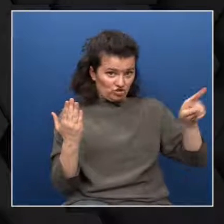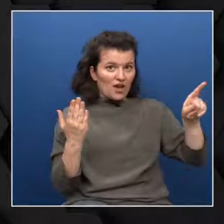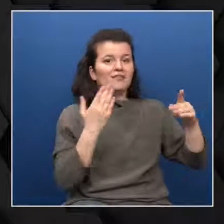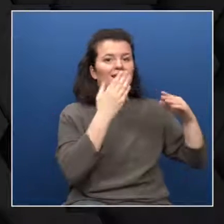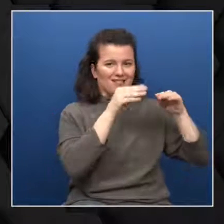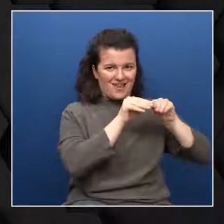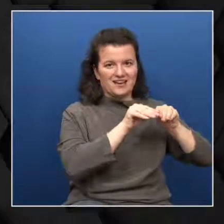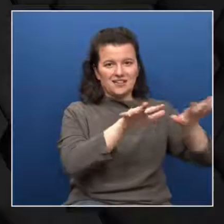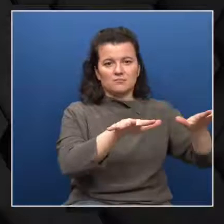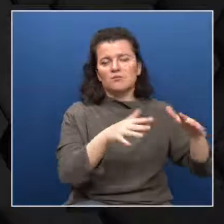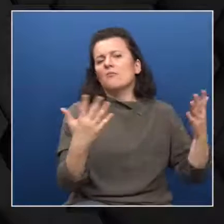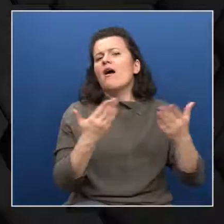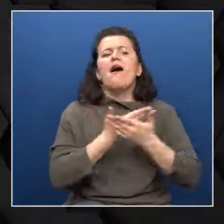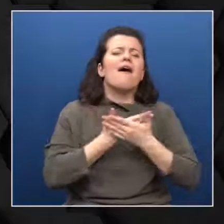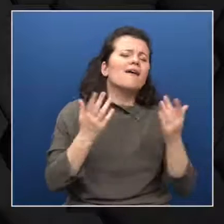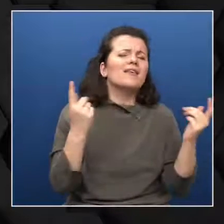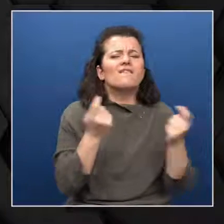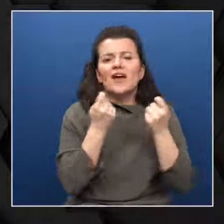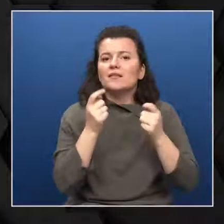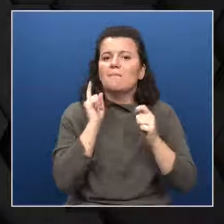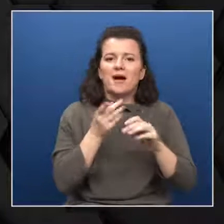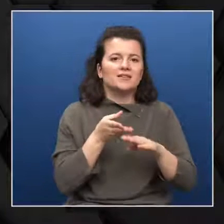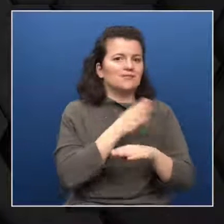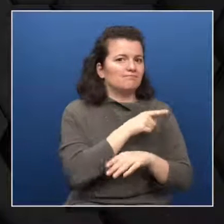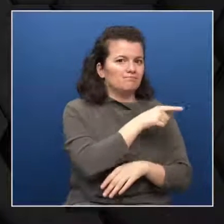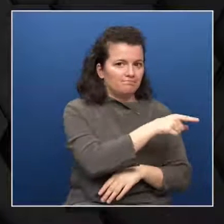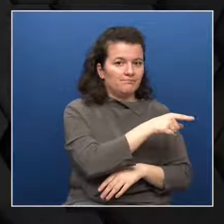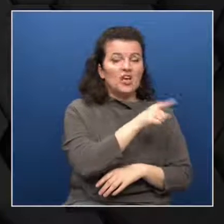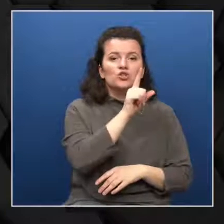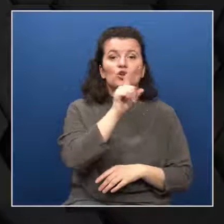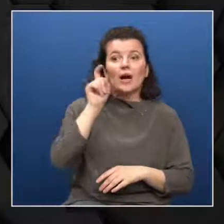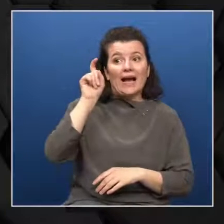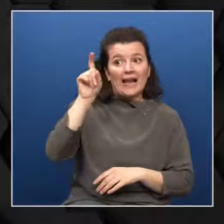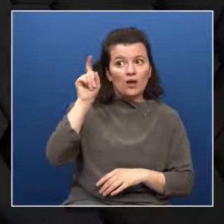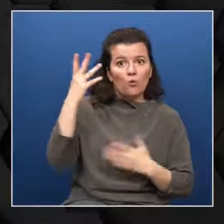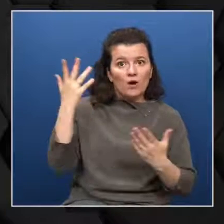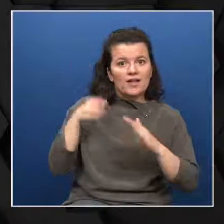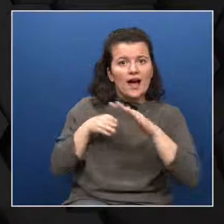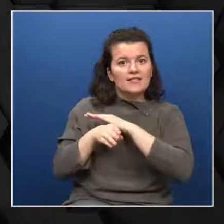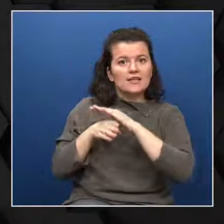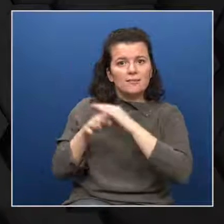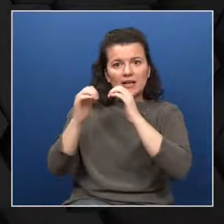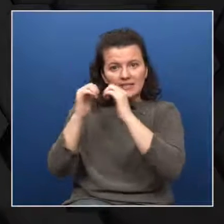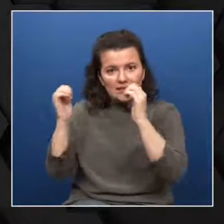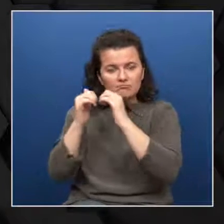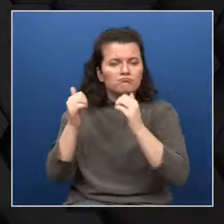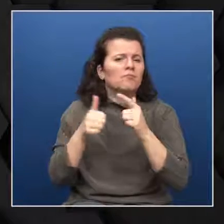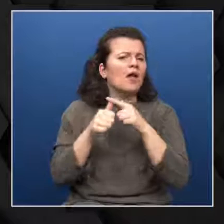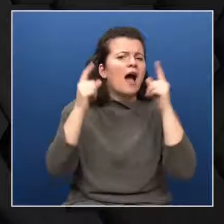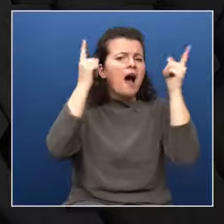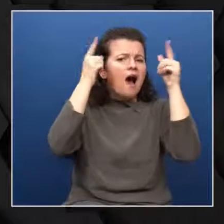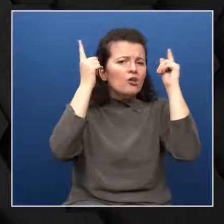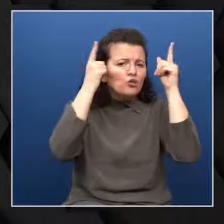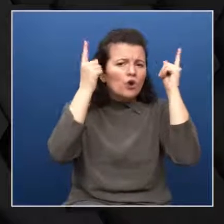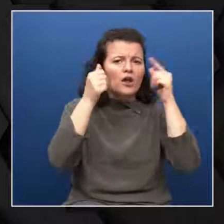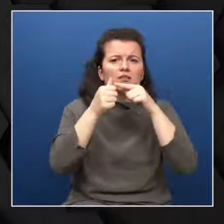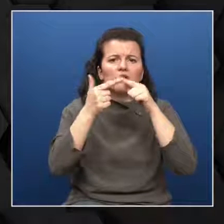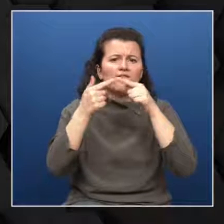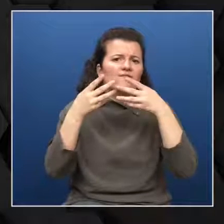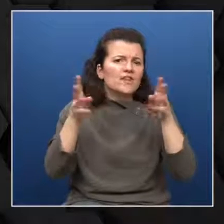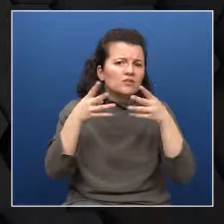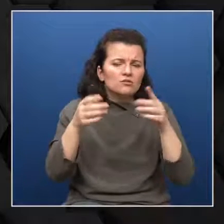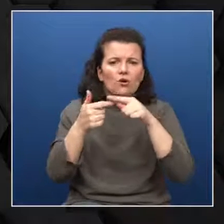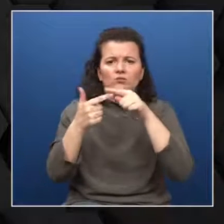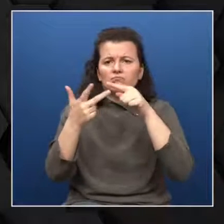here called Accessibility Insights for web, and we have it for Android. We have GitHub Actions, Windows, nearly every